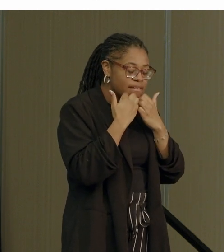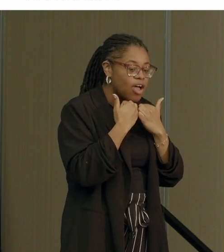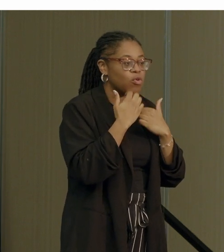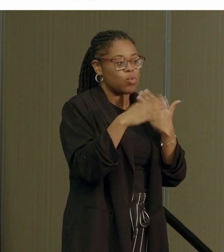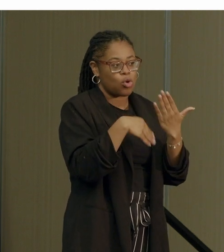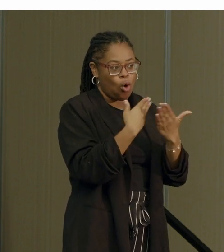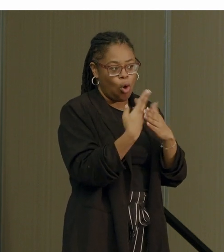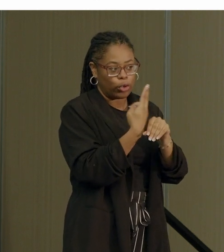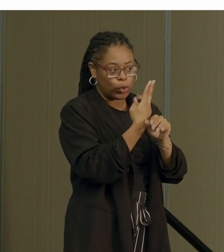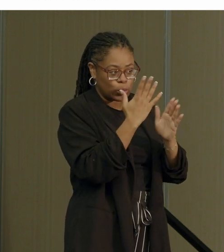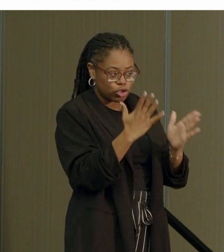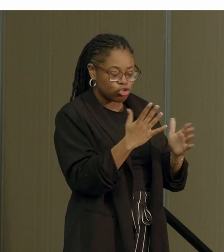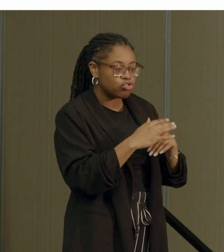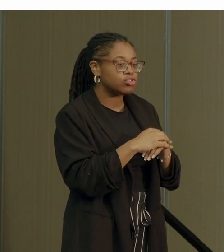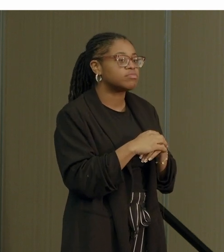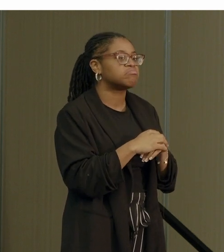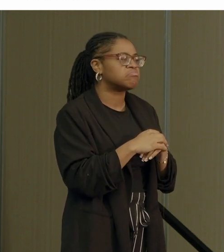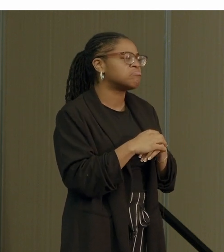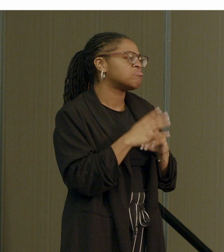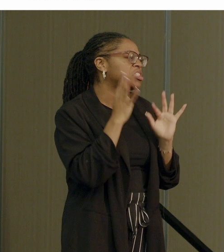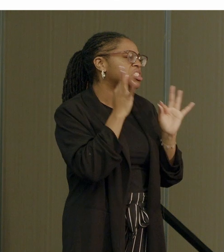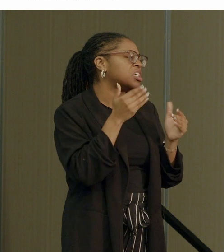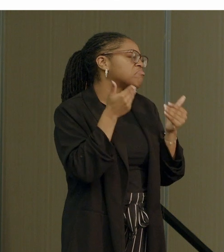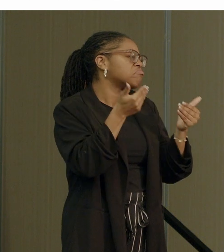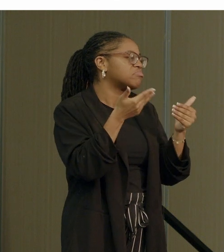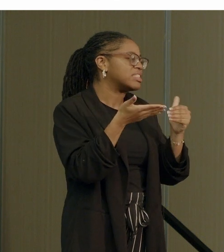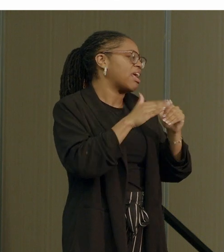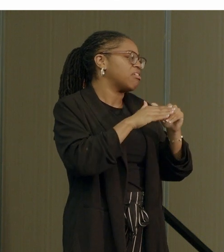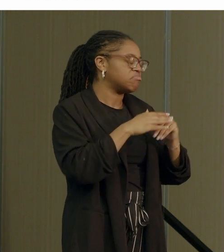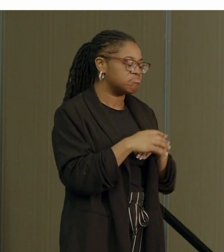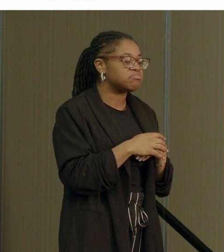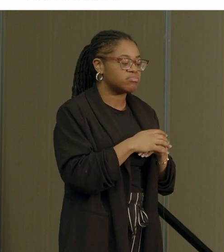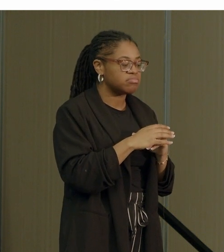all users that we decided to scale it.